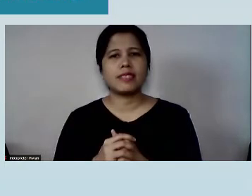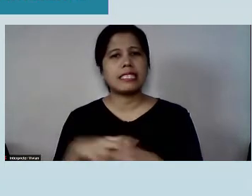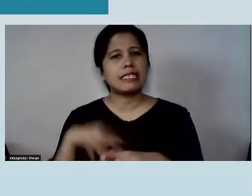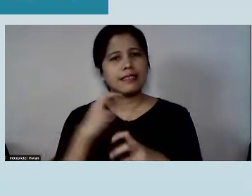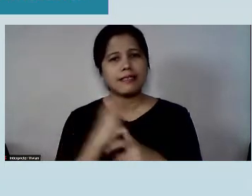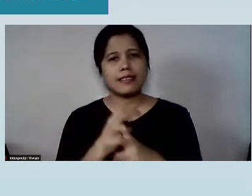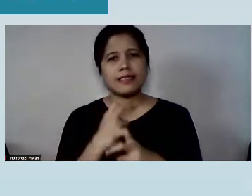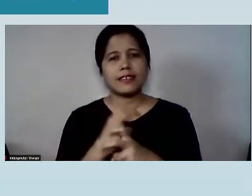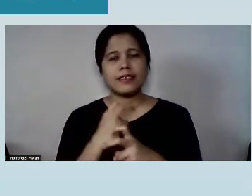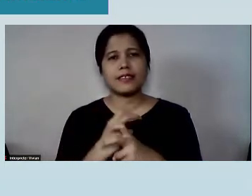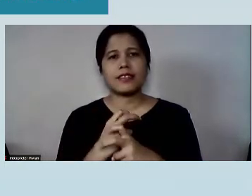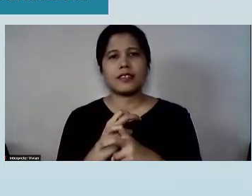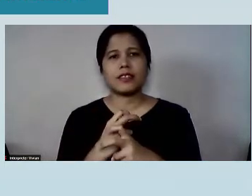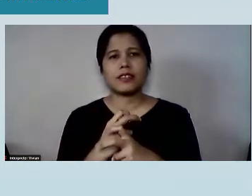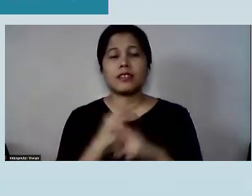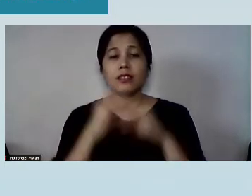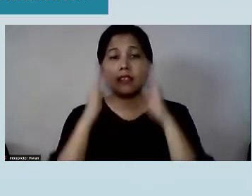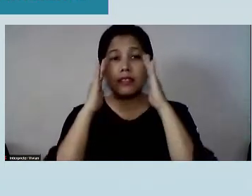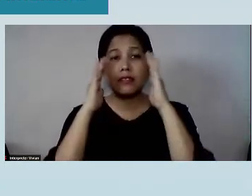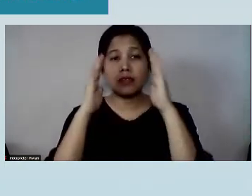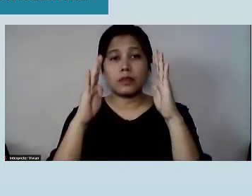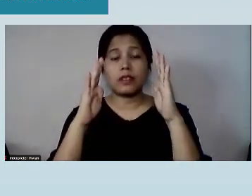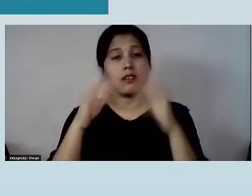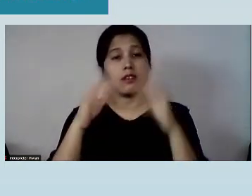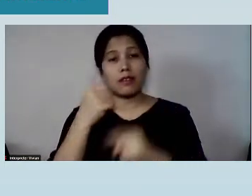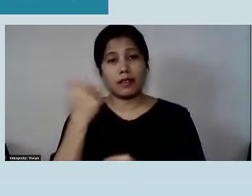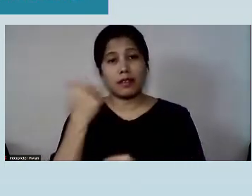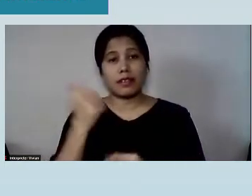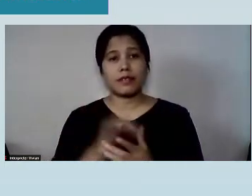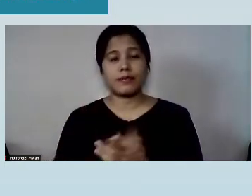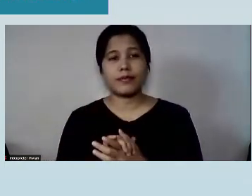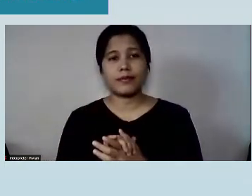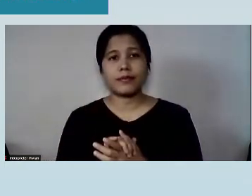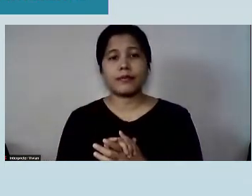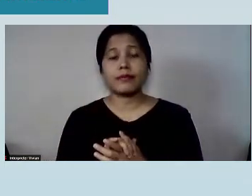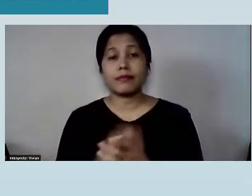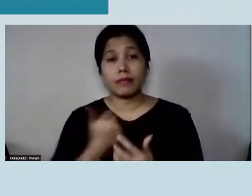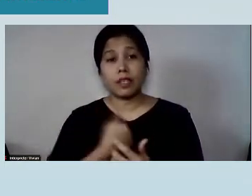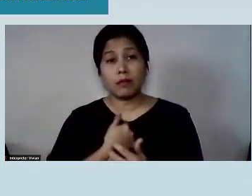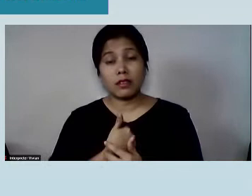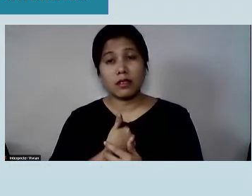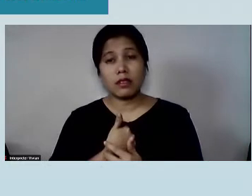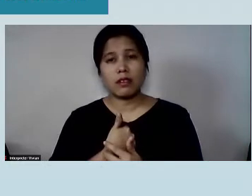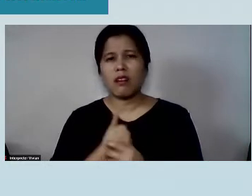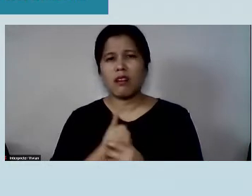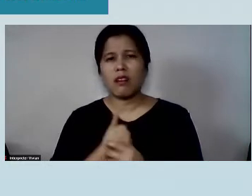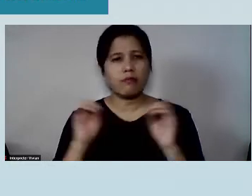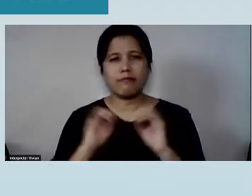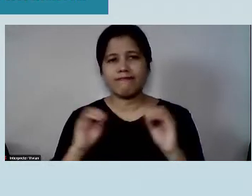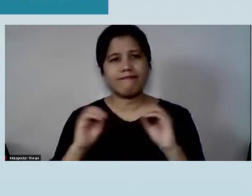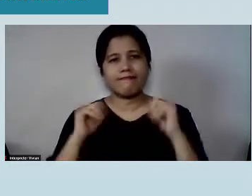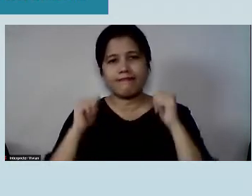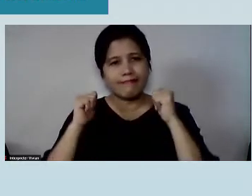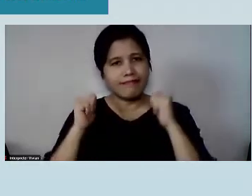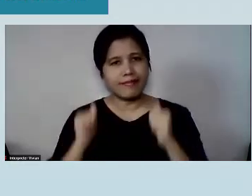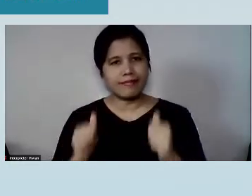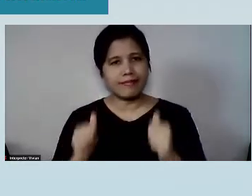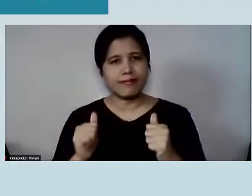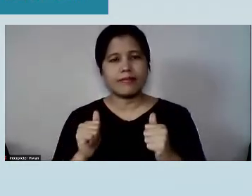taking the perspective of others. So they seem to be just thinking of me, myself, I, when they don't have that capacity